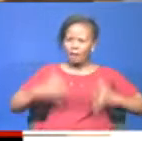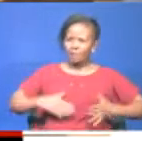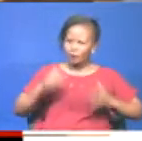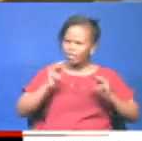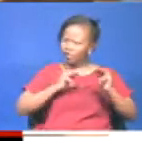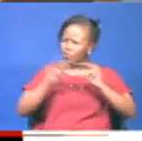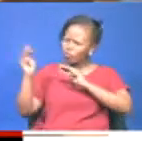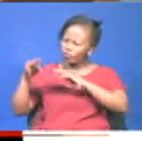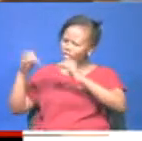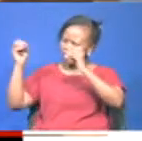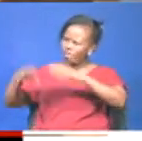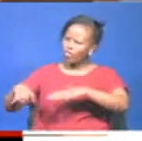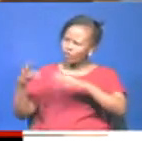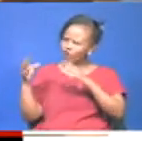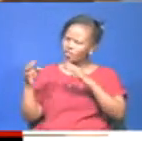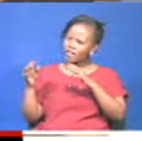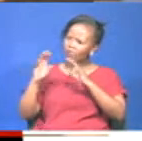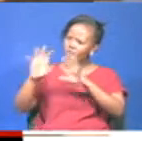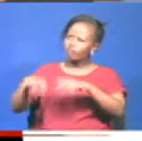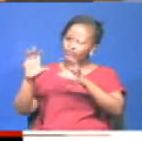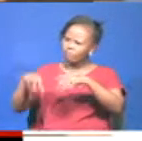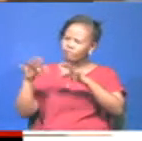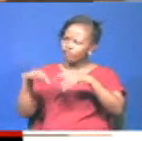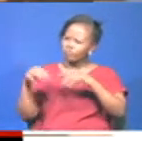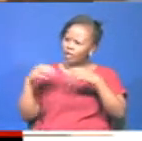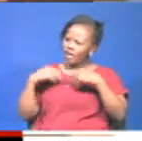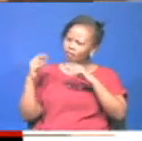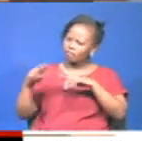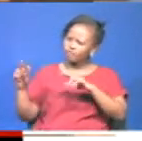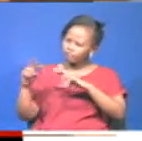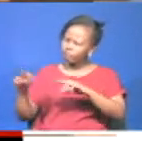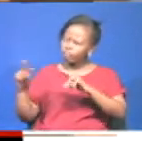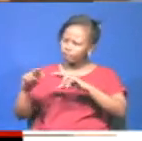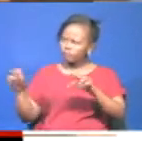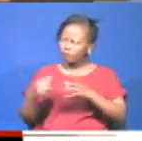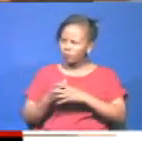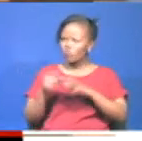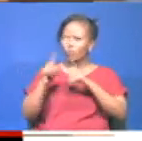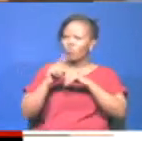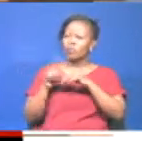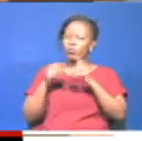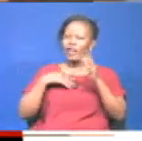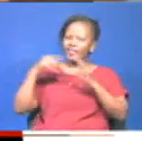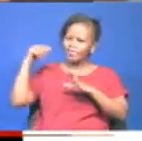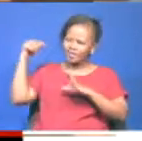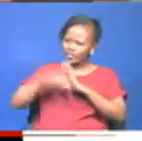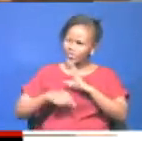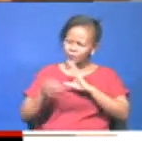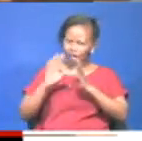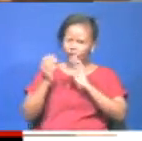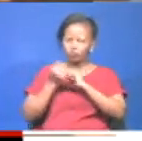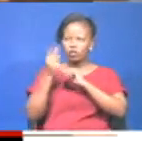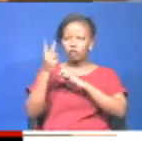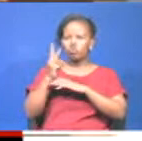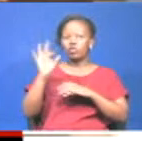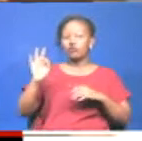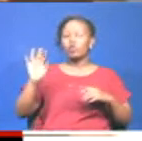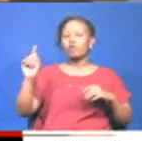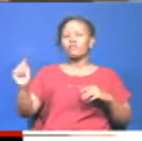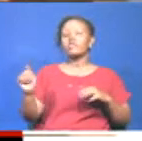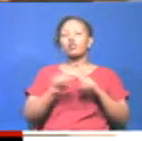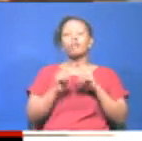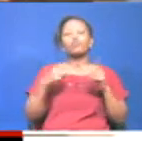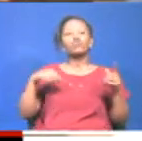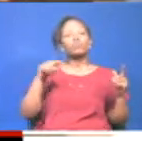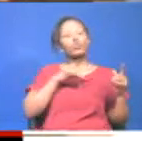ukatupwa kwa shimo ambalo walikuwa wamefanya utafiti wa dhahabu kwenye kimo cha fiti karibu 12. Ndipo tukaripoti kwa